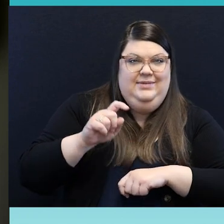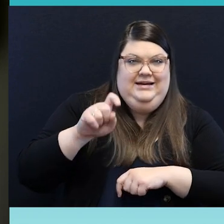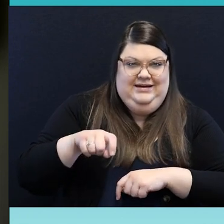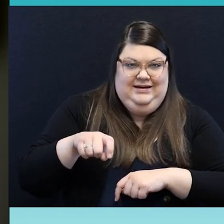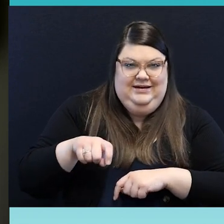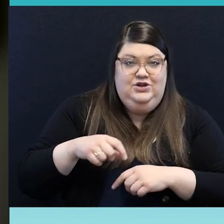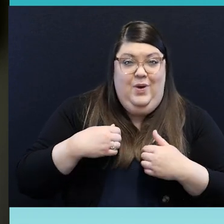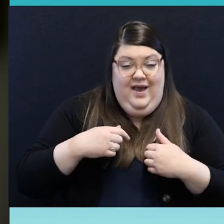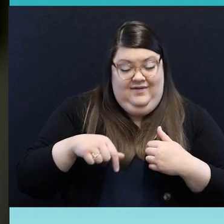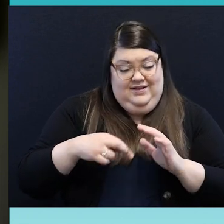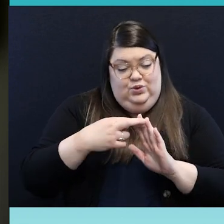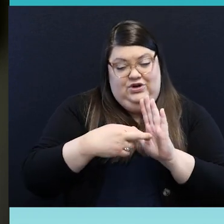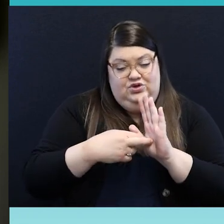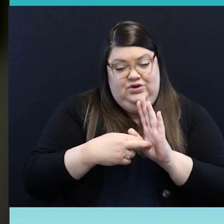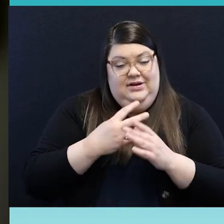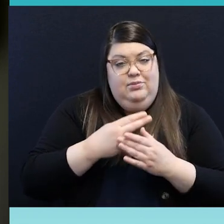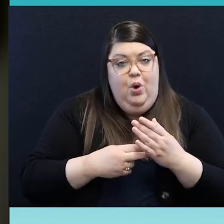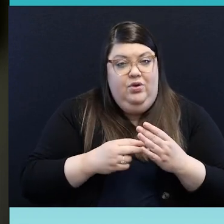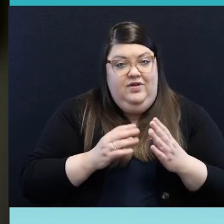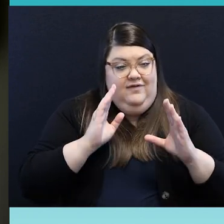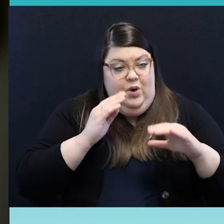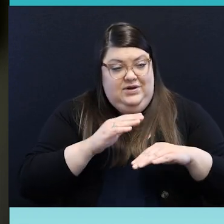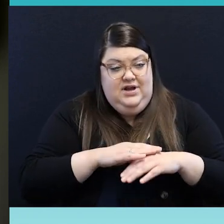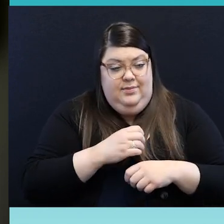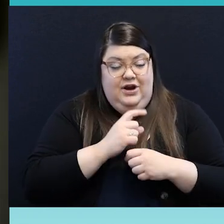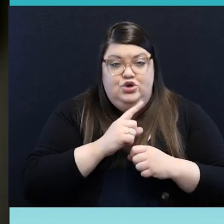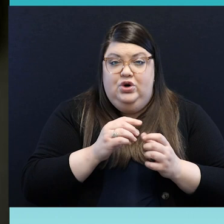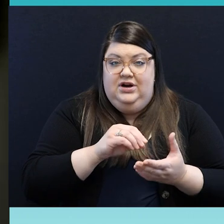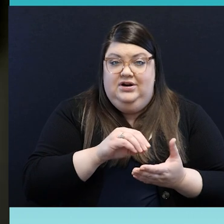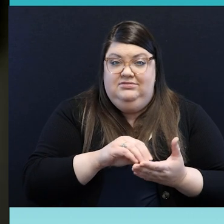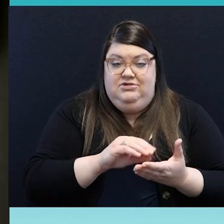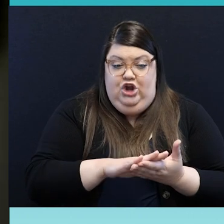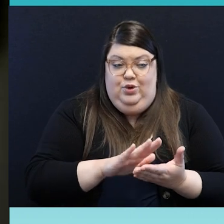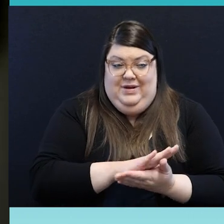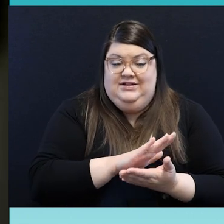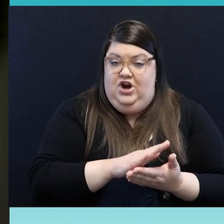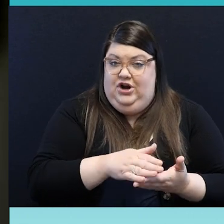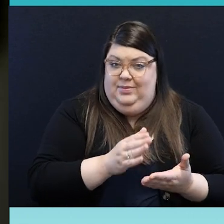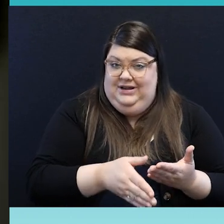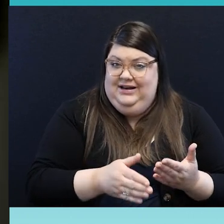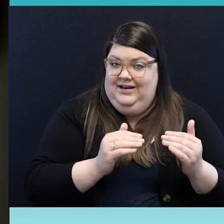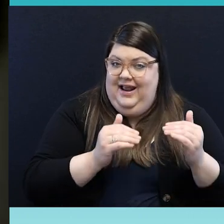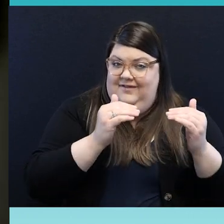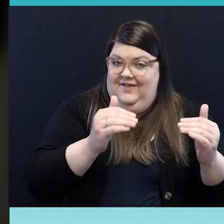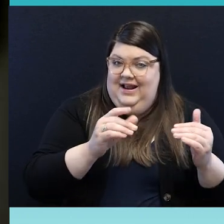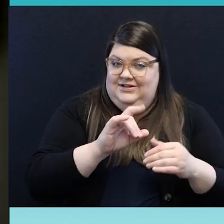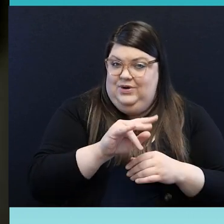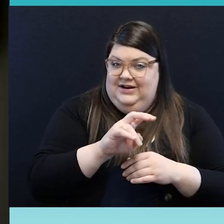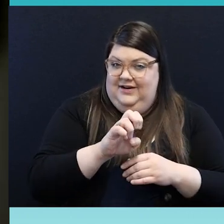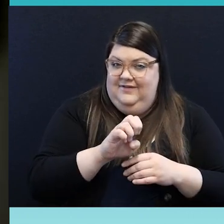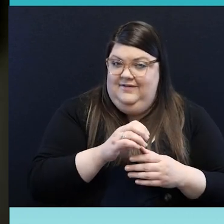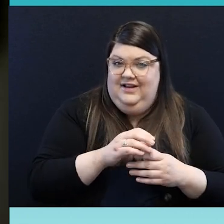this registry is both focused on ensuring that documents are completed, advanced directive documents that have